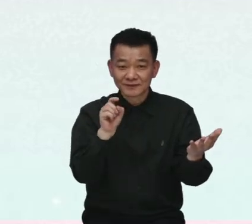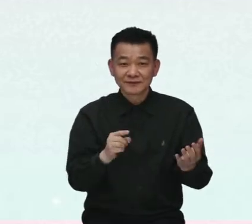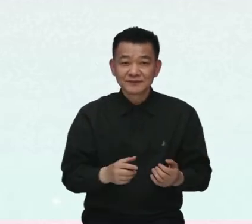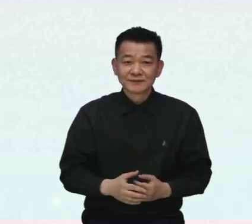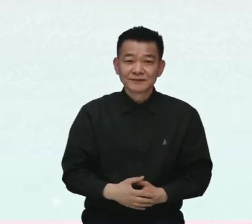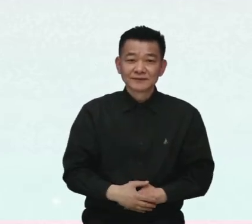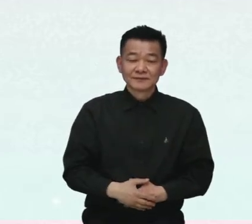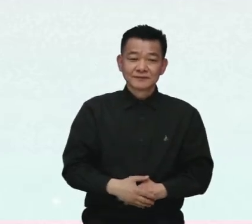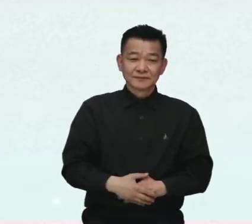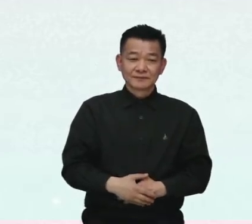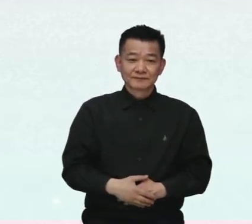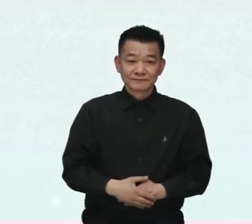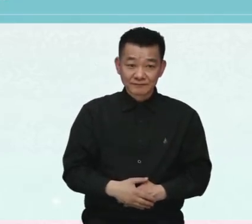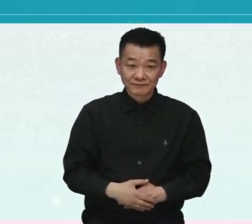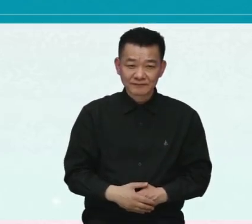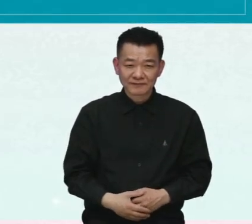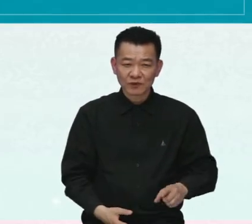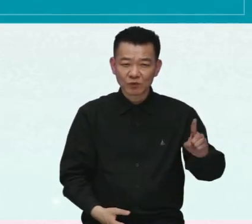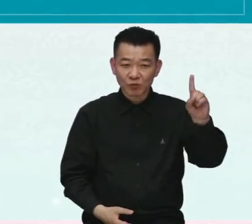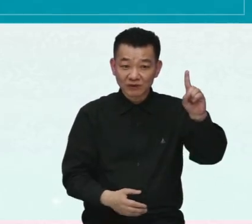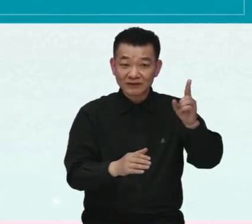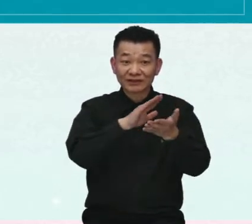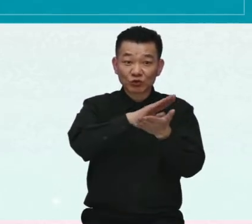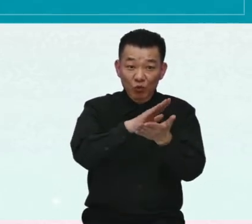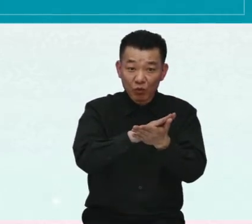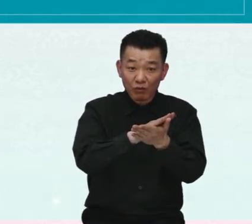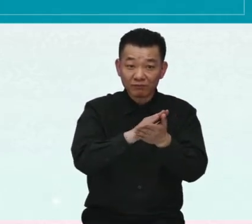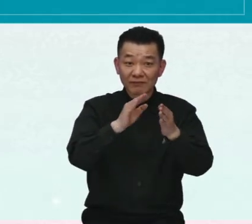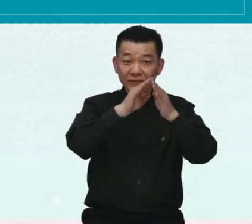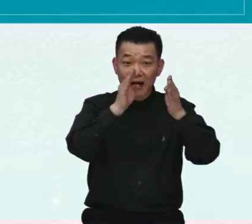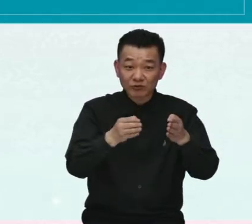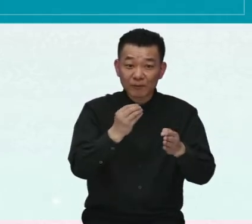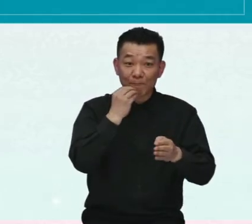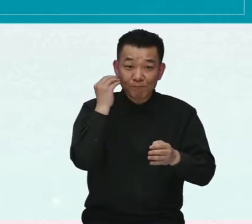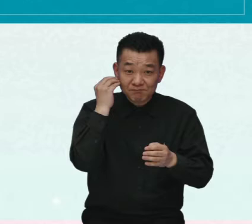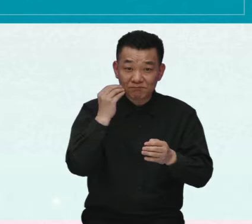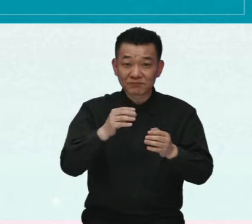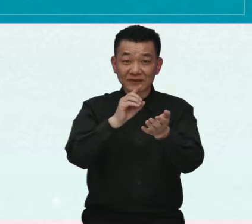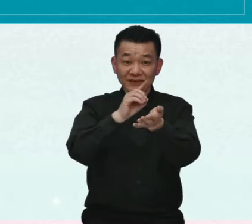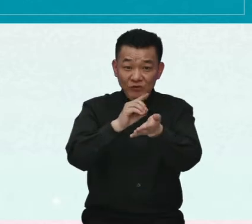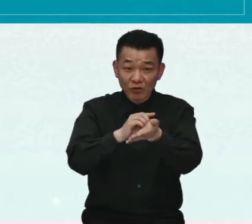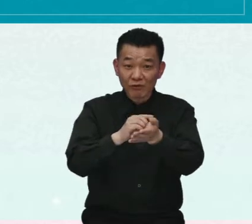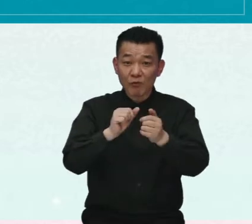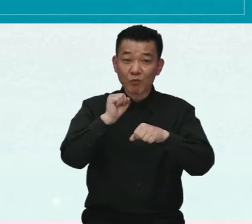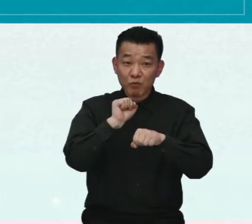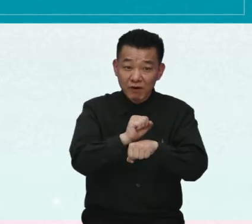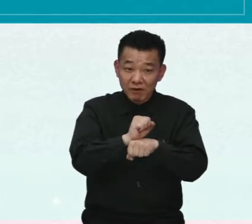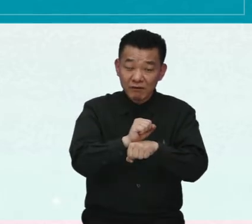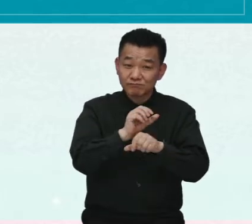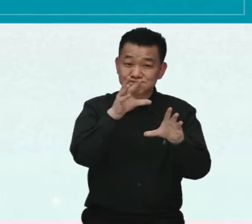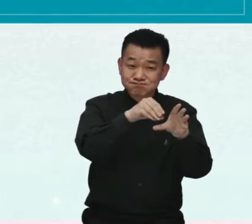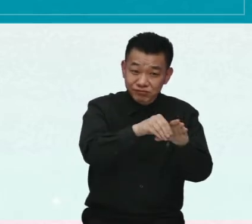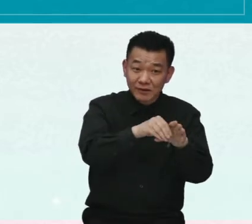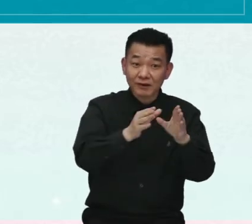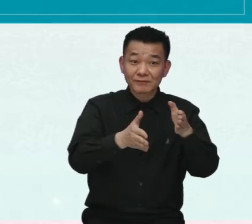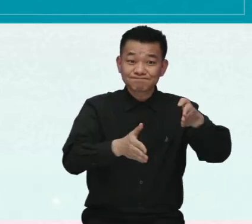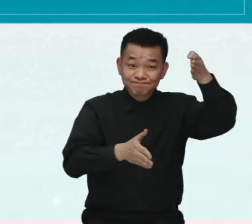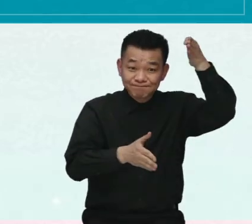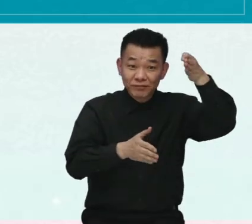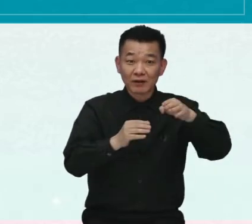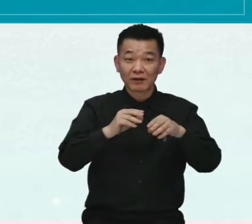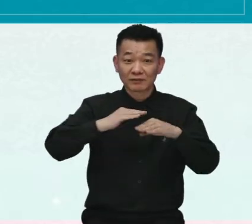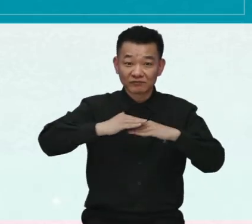with disabilities? A. Buildings, roads, transportation, and other indoor and outdoor